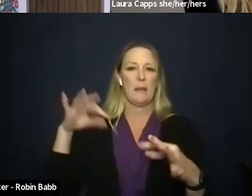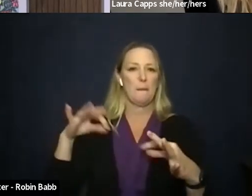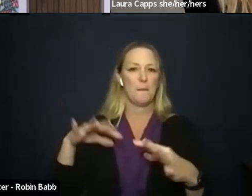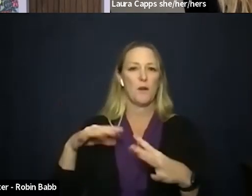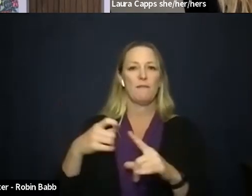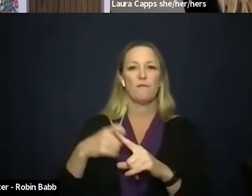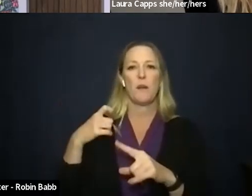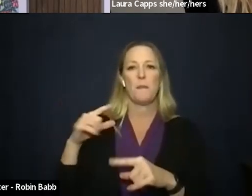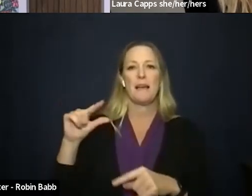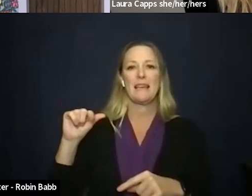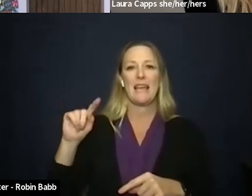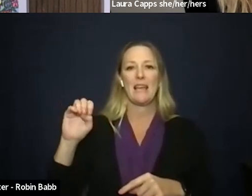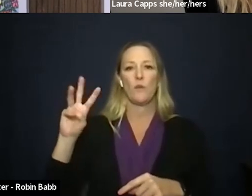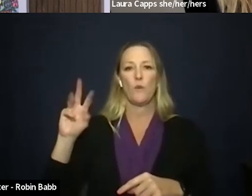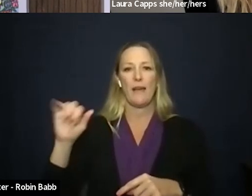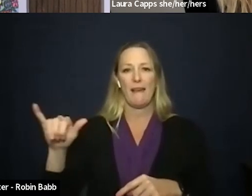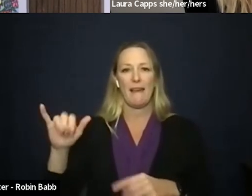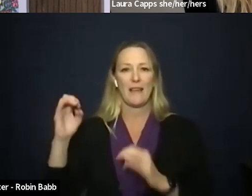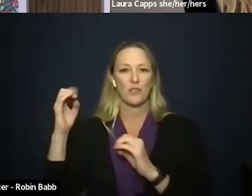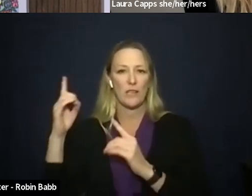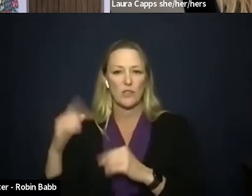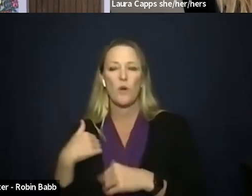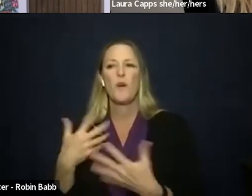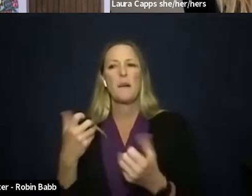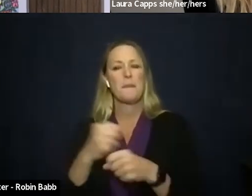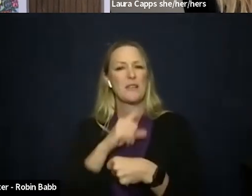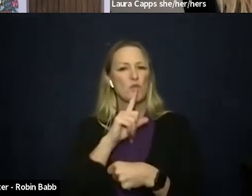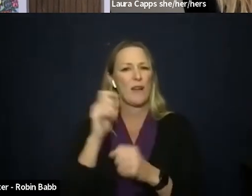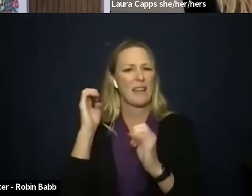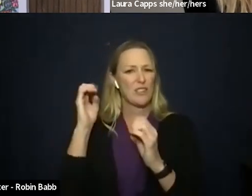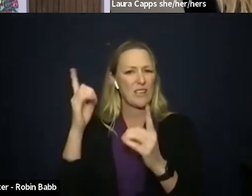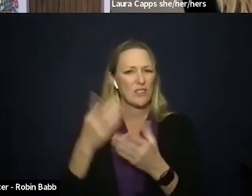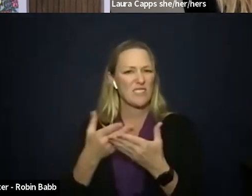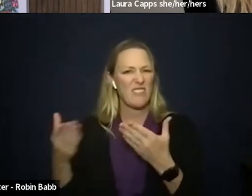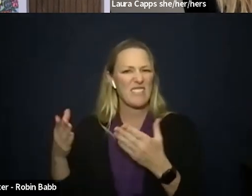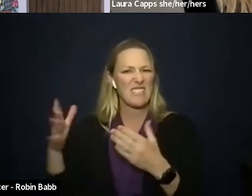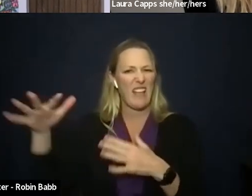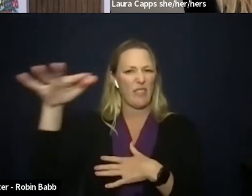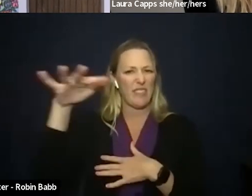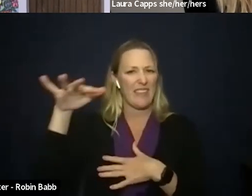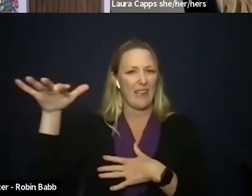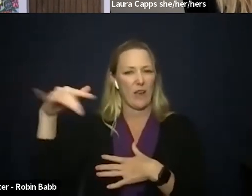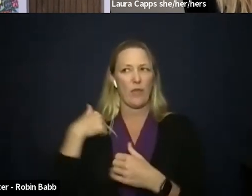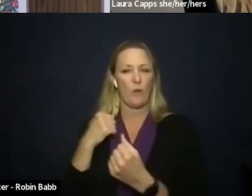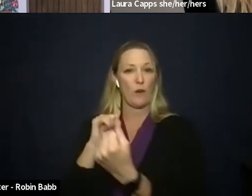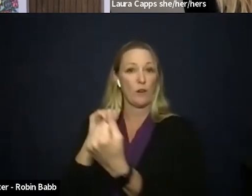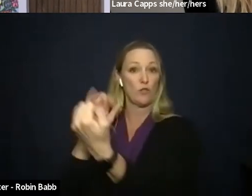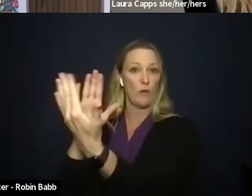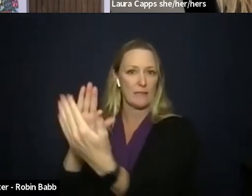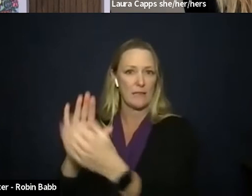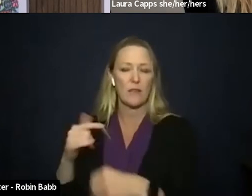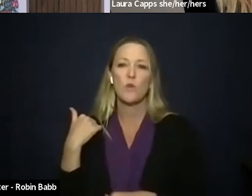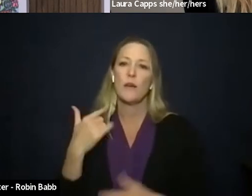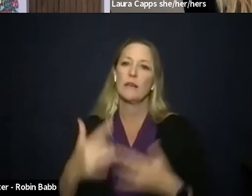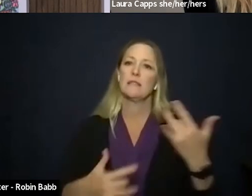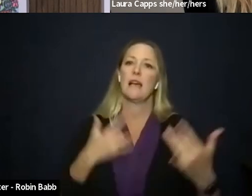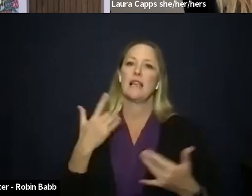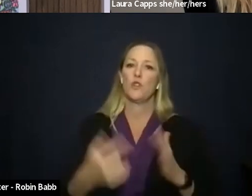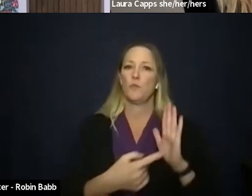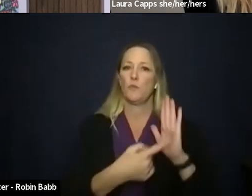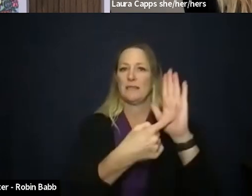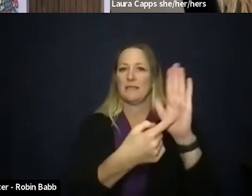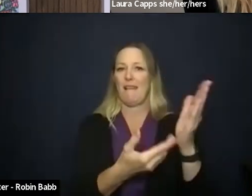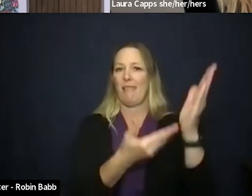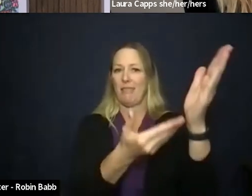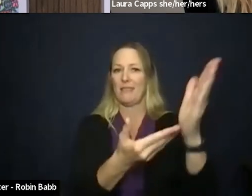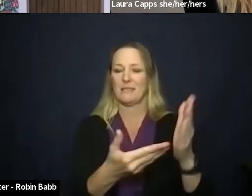tutoring's out there educational things are out there that we're addressing this you know and as i said we're excited to present this resolution for black history